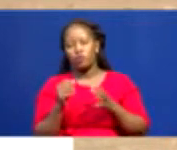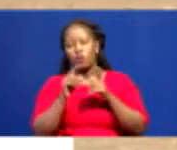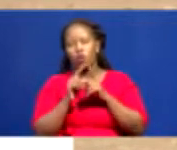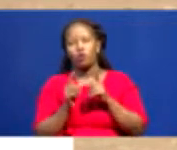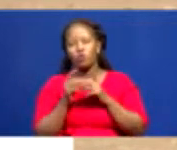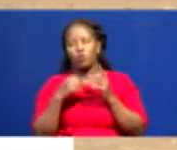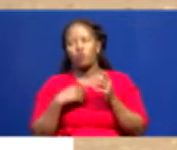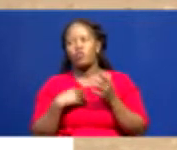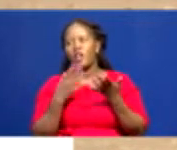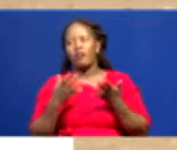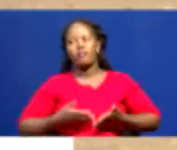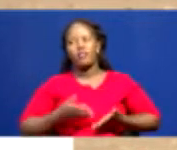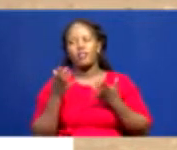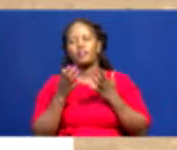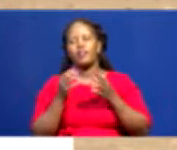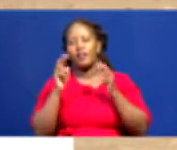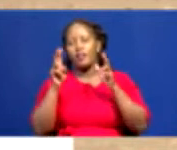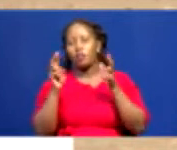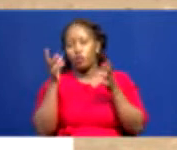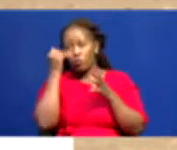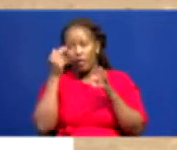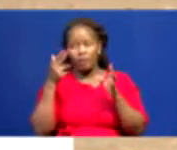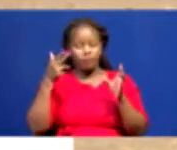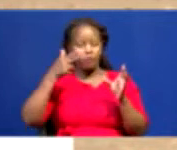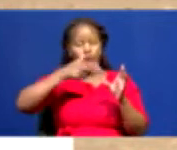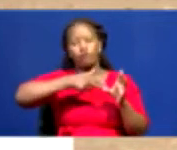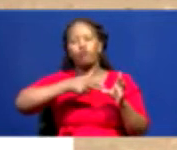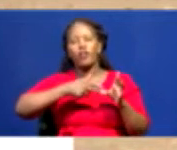raising issues because of the fuel,